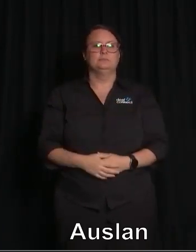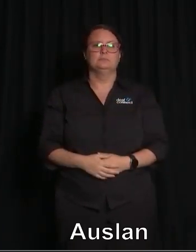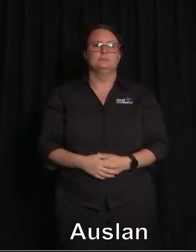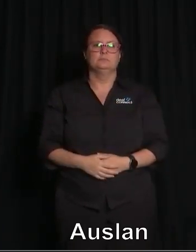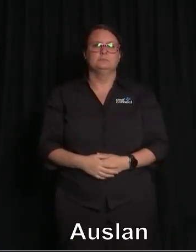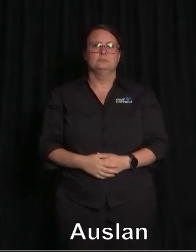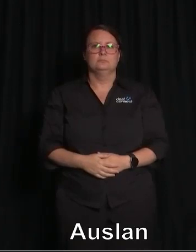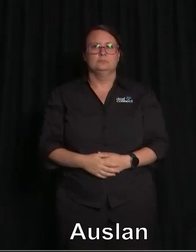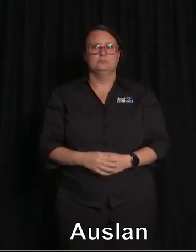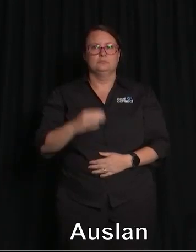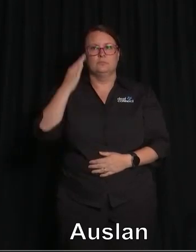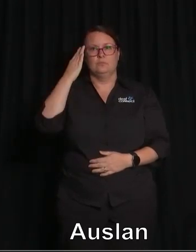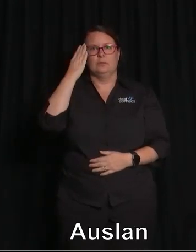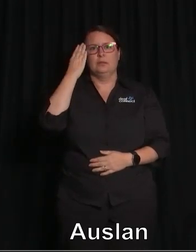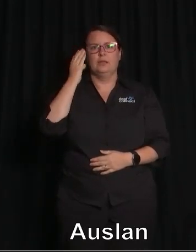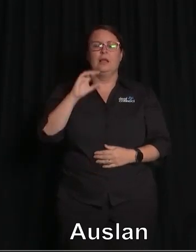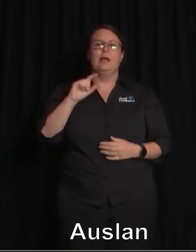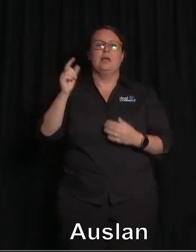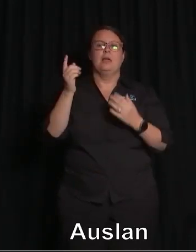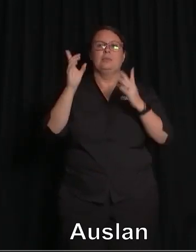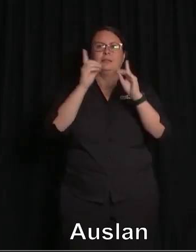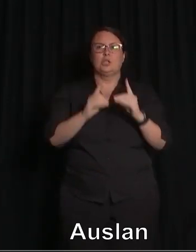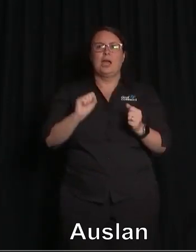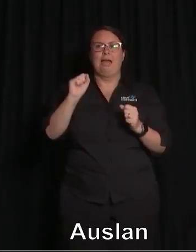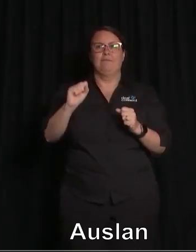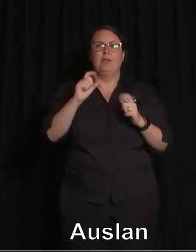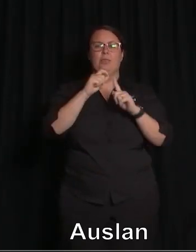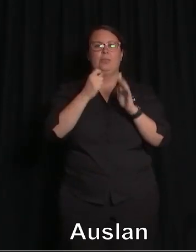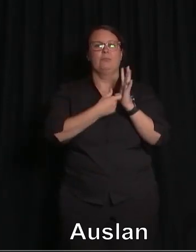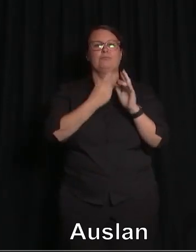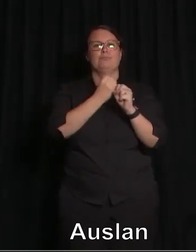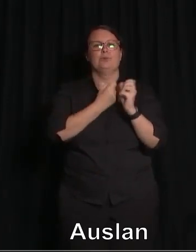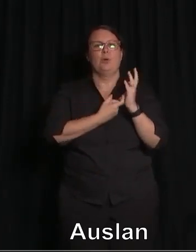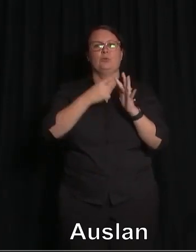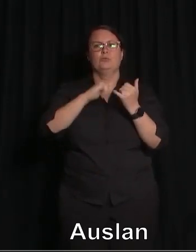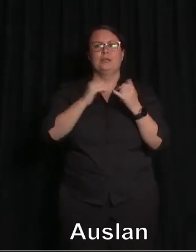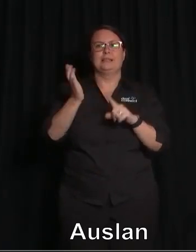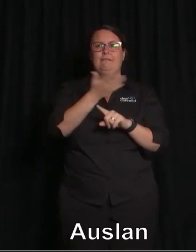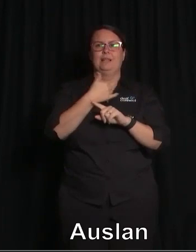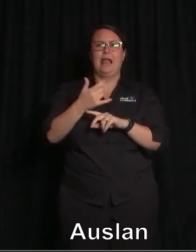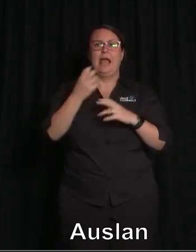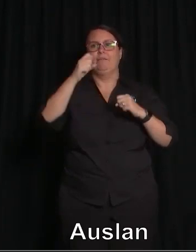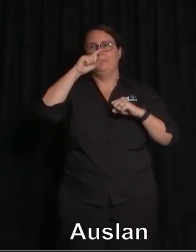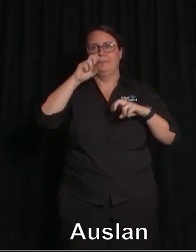itself with the progress flag is on either end. It is a group of people sitting,